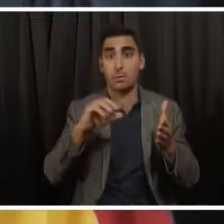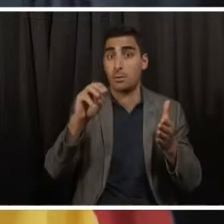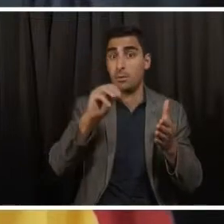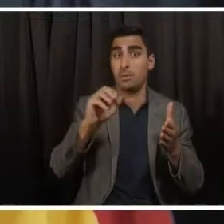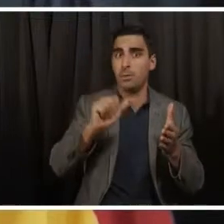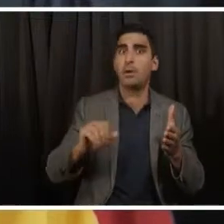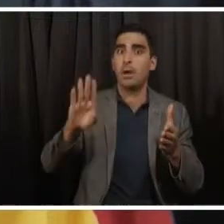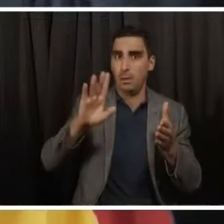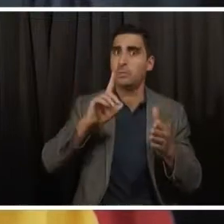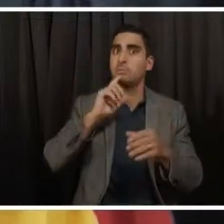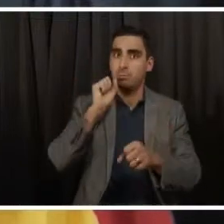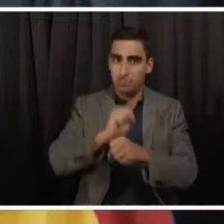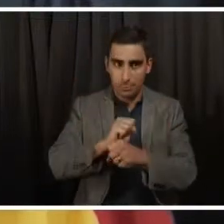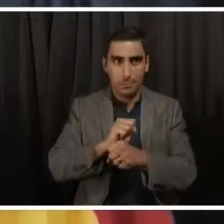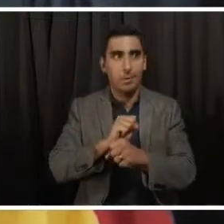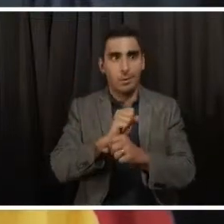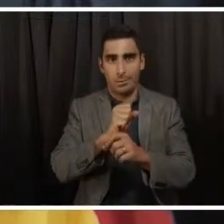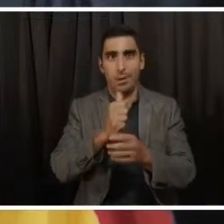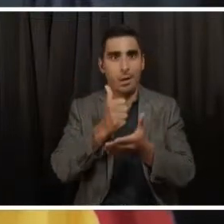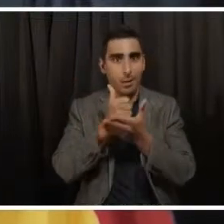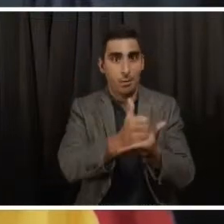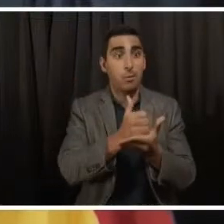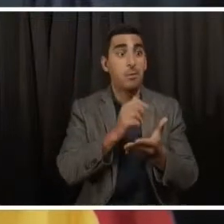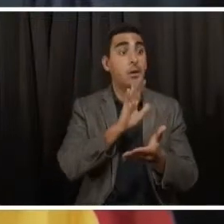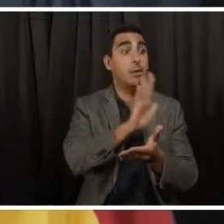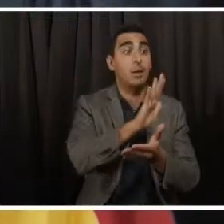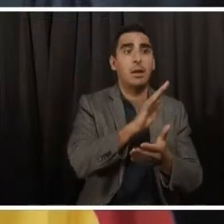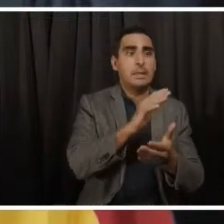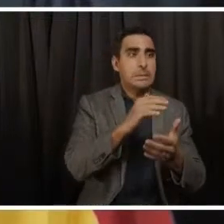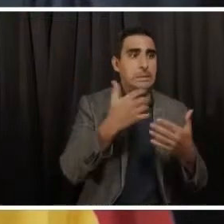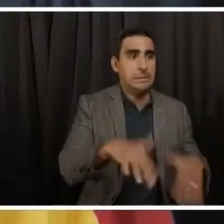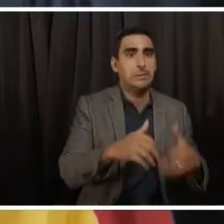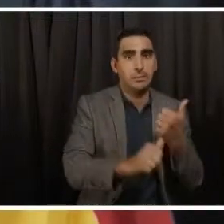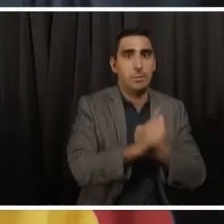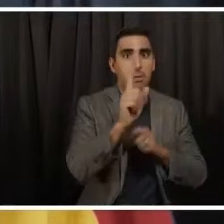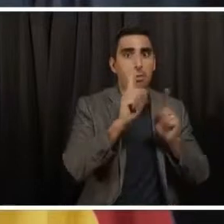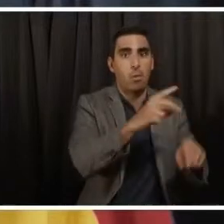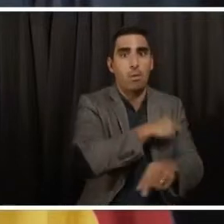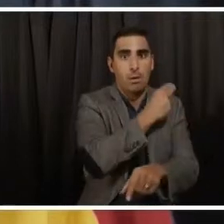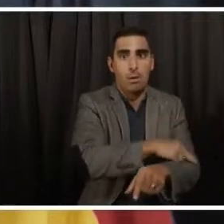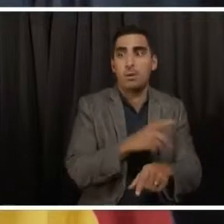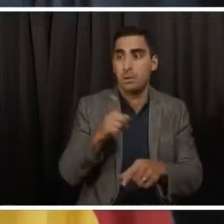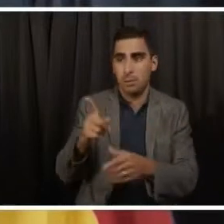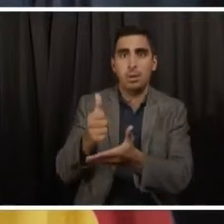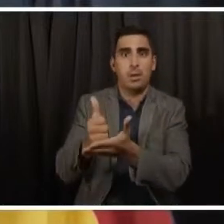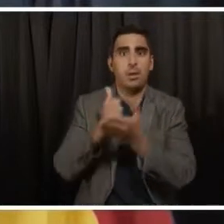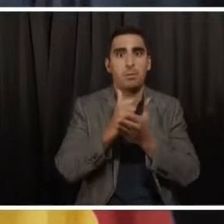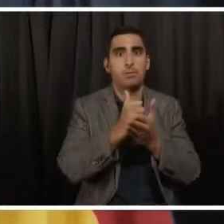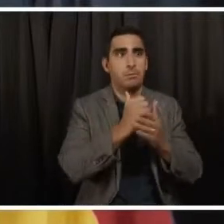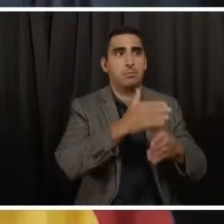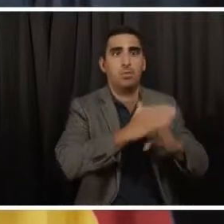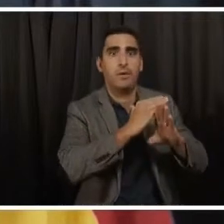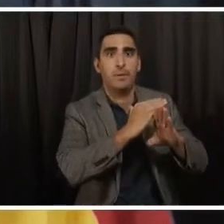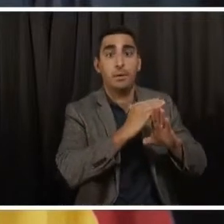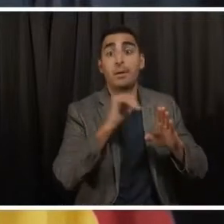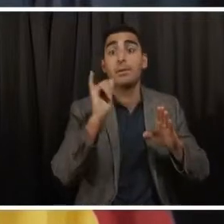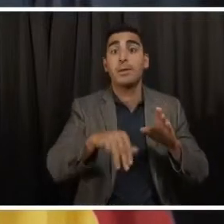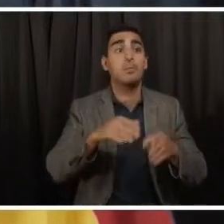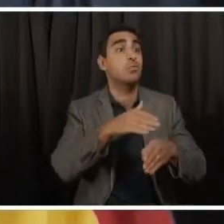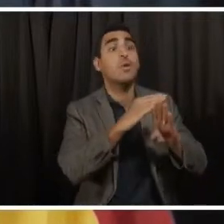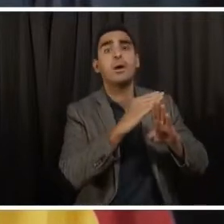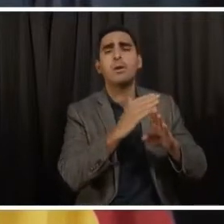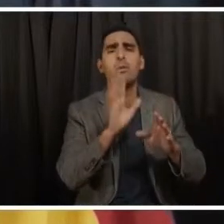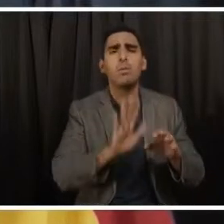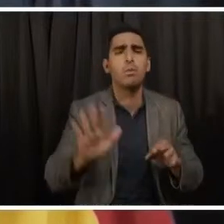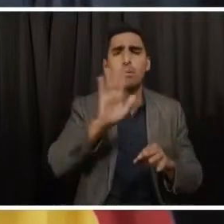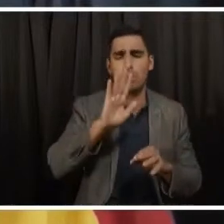a significant impact in decreasing an individual's risk of hospitalization. We know that that level of protection is probably 70 to